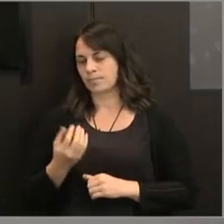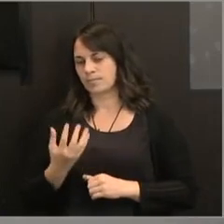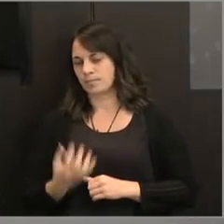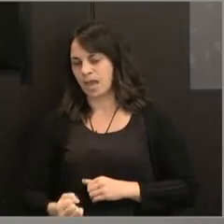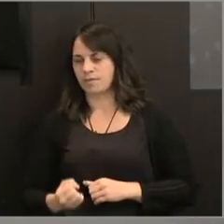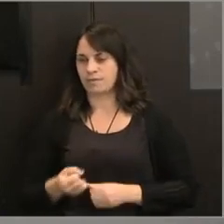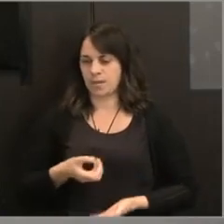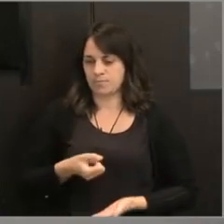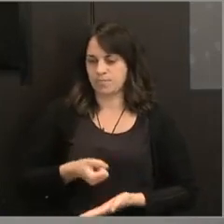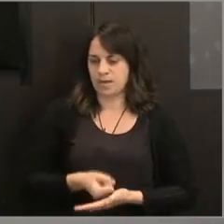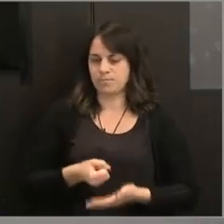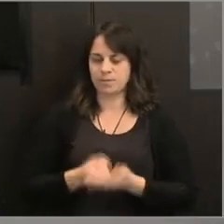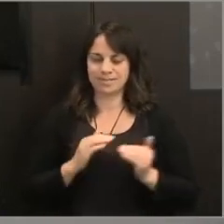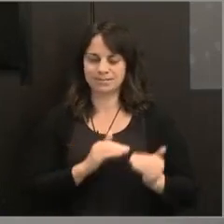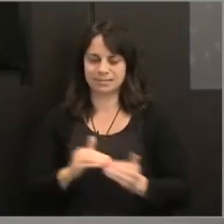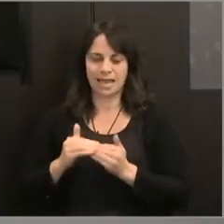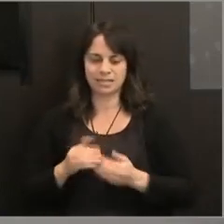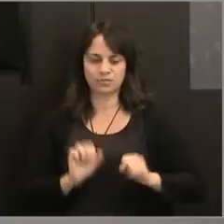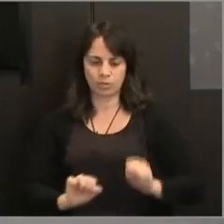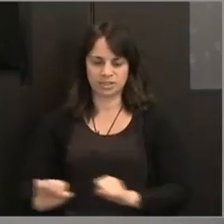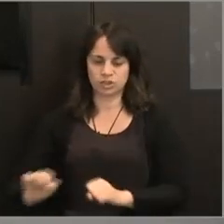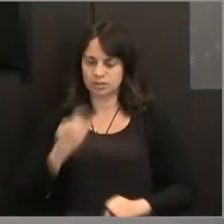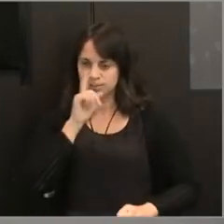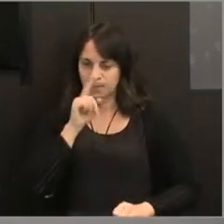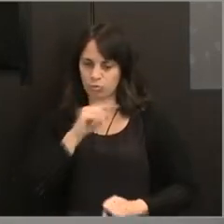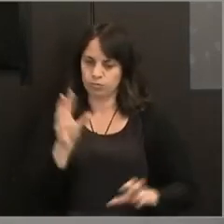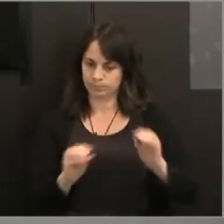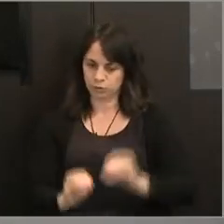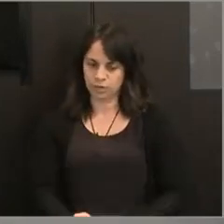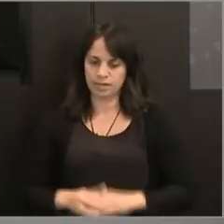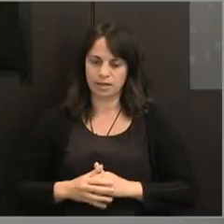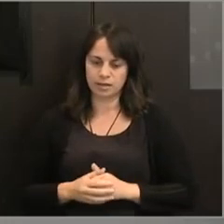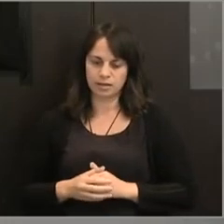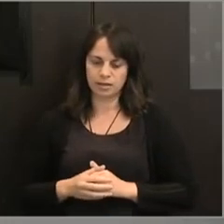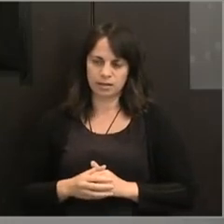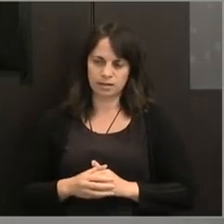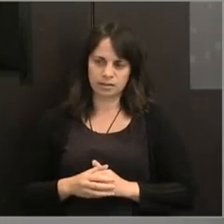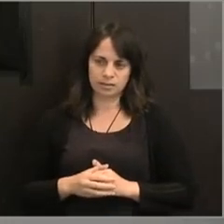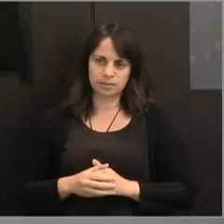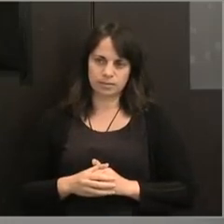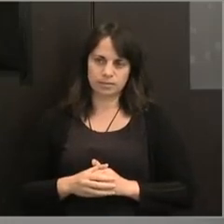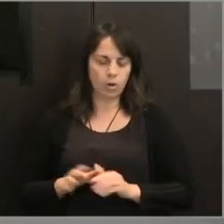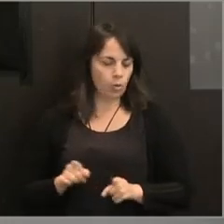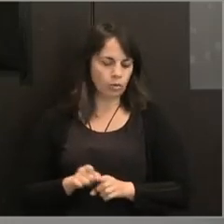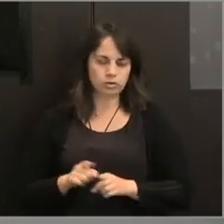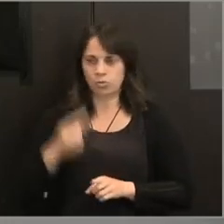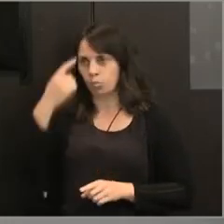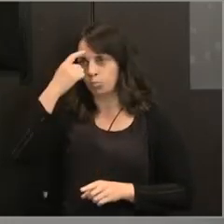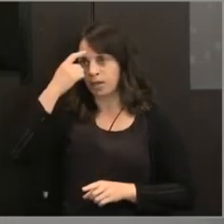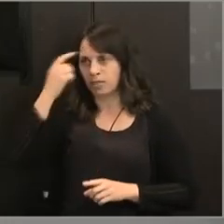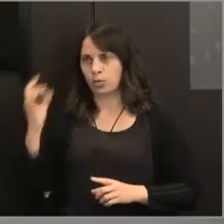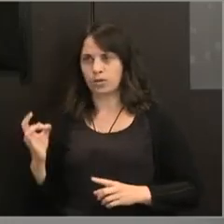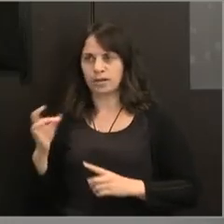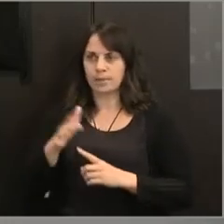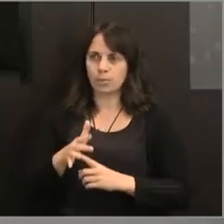human rights standards for Indigenous peoples. We also thought it was important because, as I